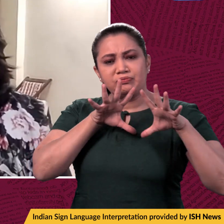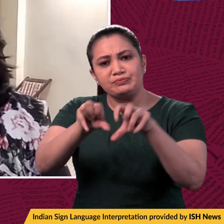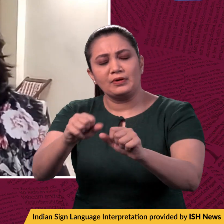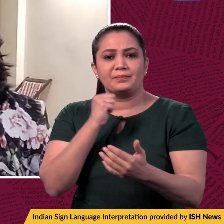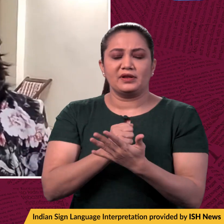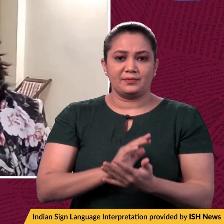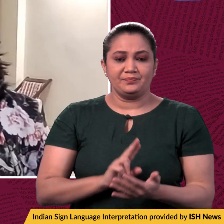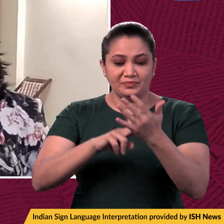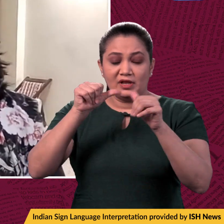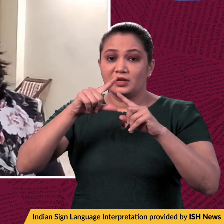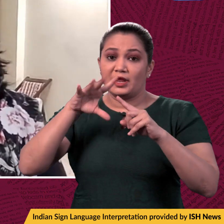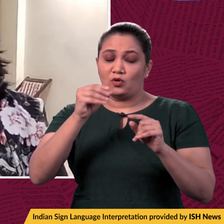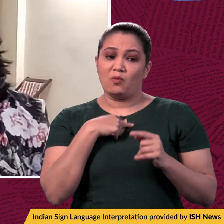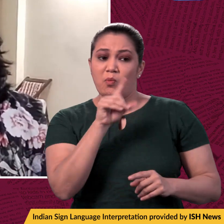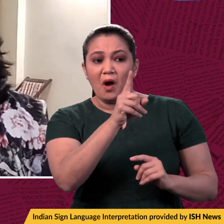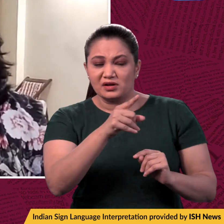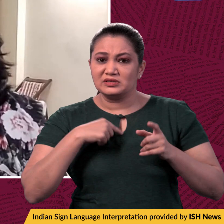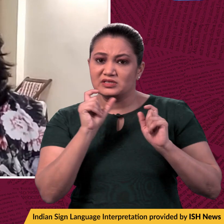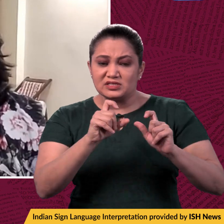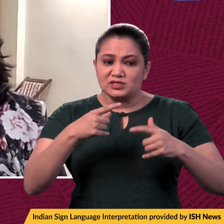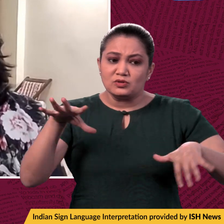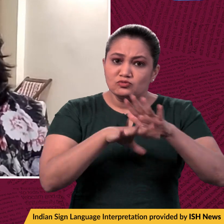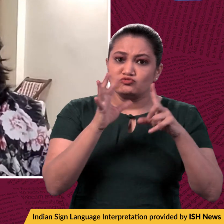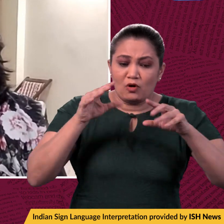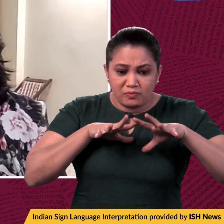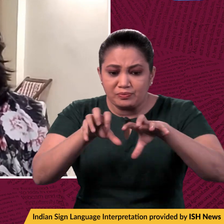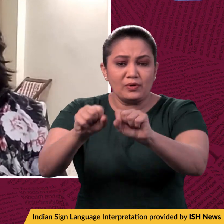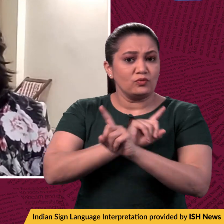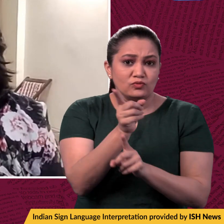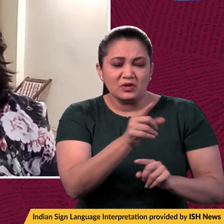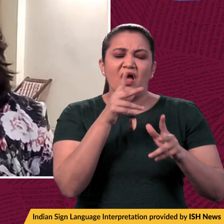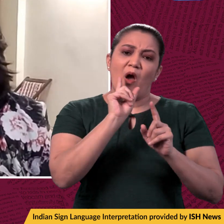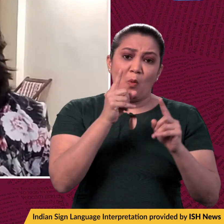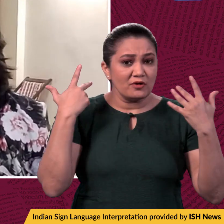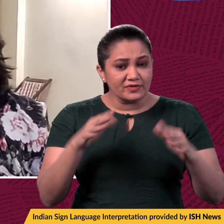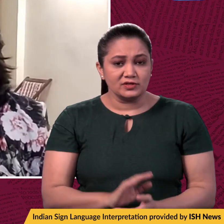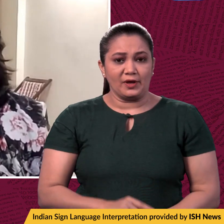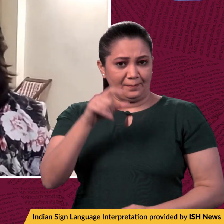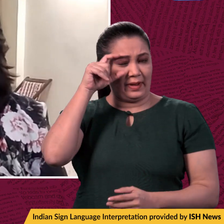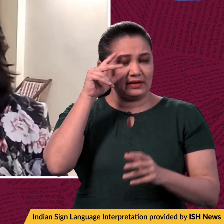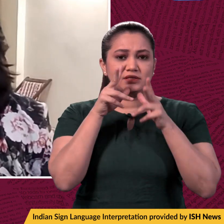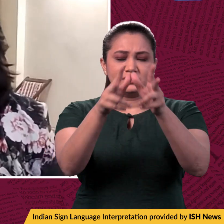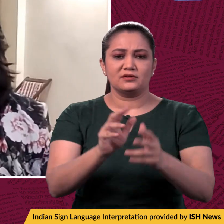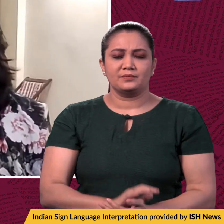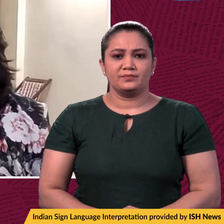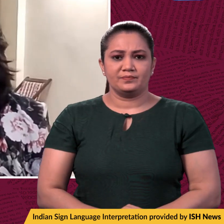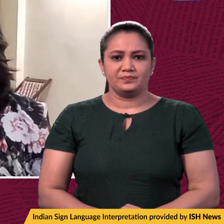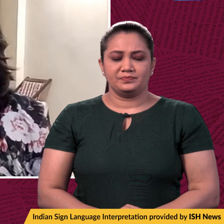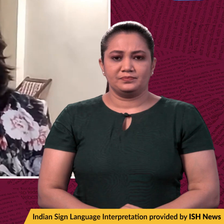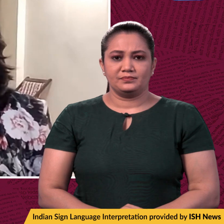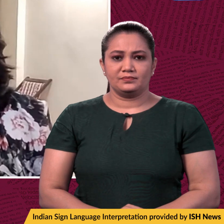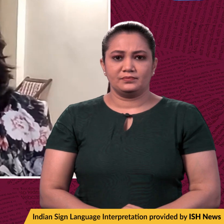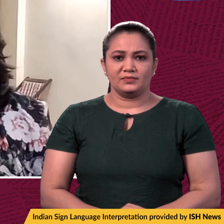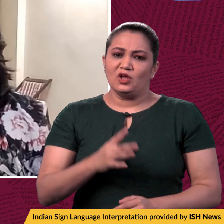Ukraine. This comes after NATO warned Russia may be trying to stage a pretext for an invasion. Now, Joe Biden said, and I